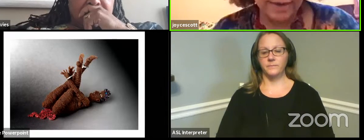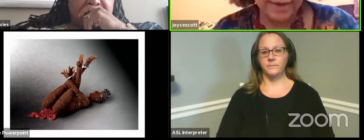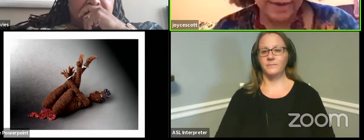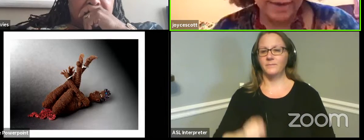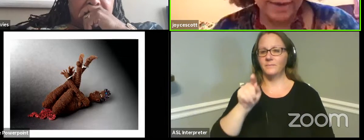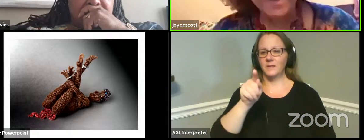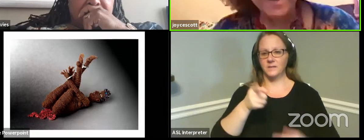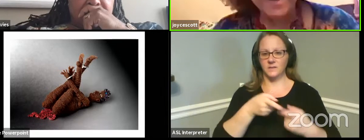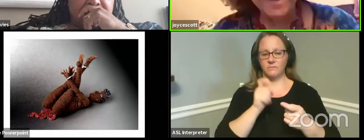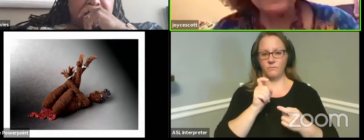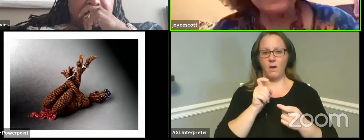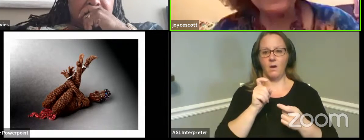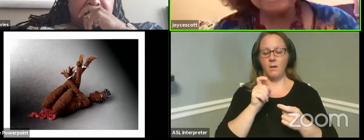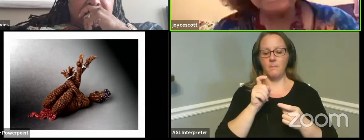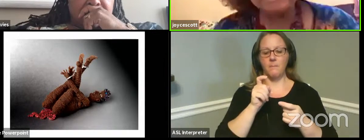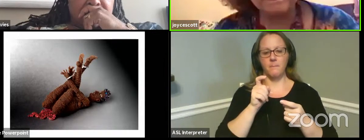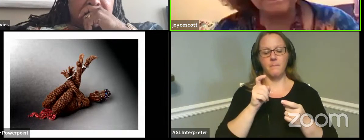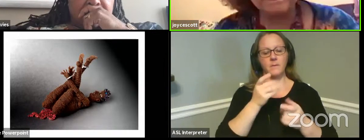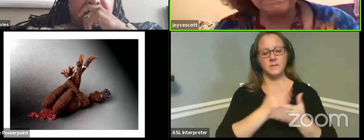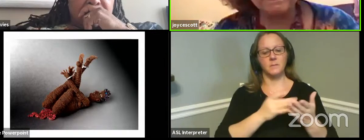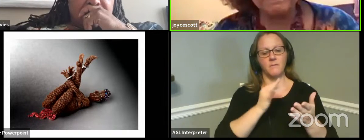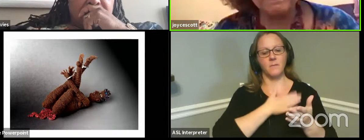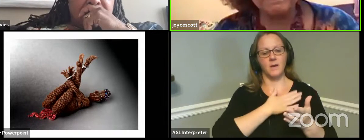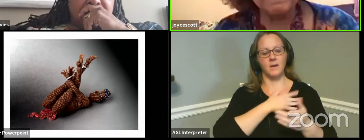a series on rape.